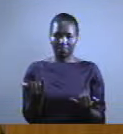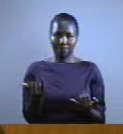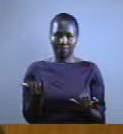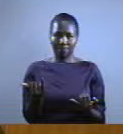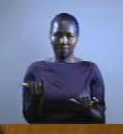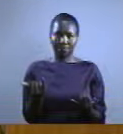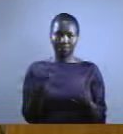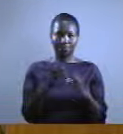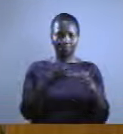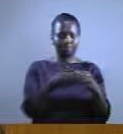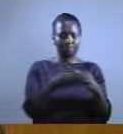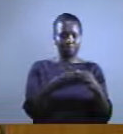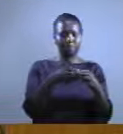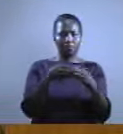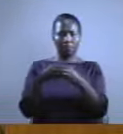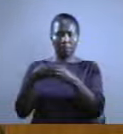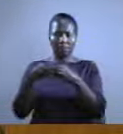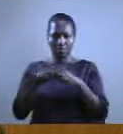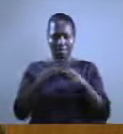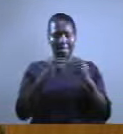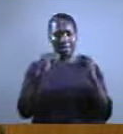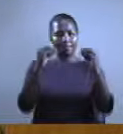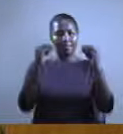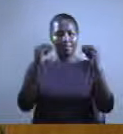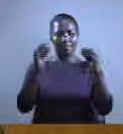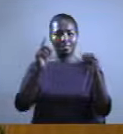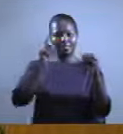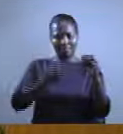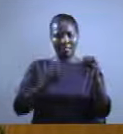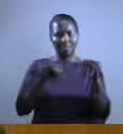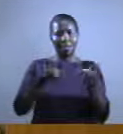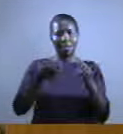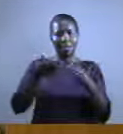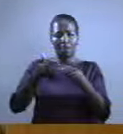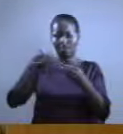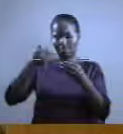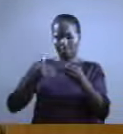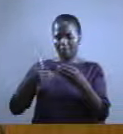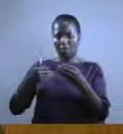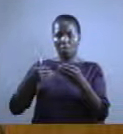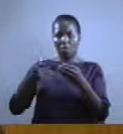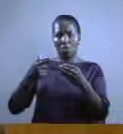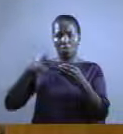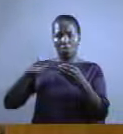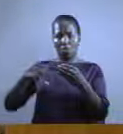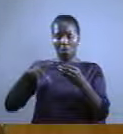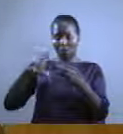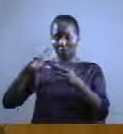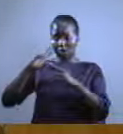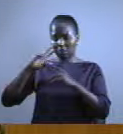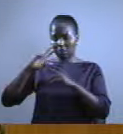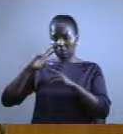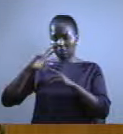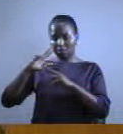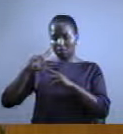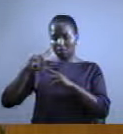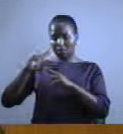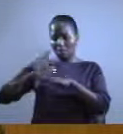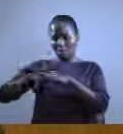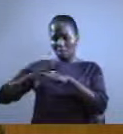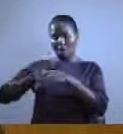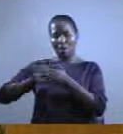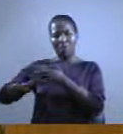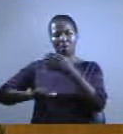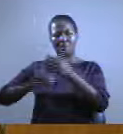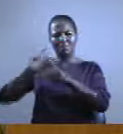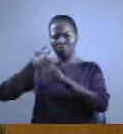whereby companies are required to obtain pre-approval for an additional deduction of 50% of